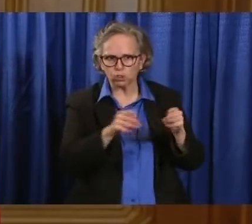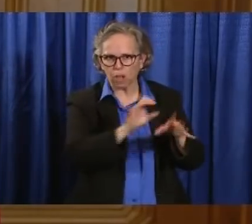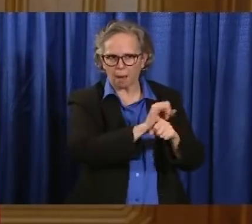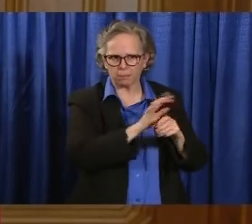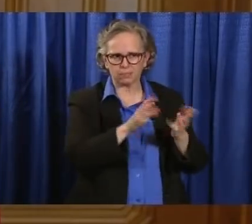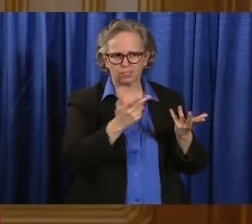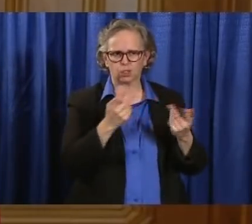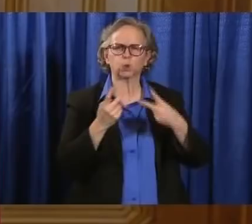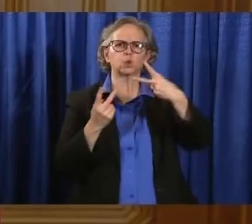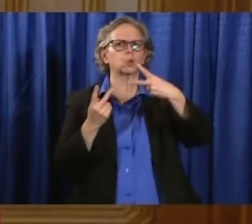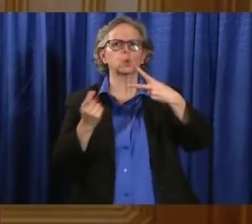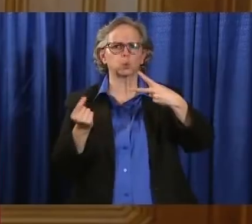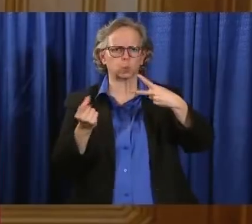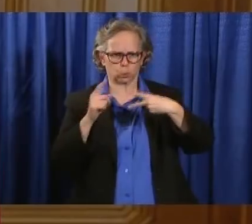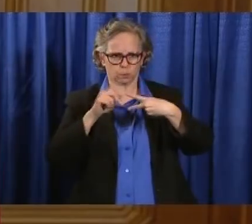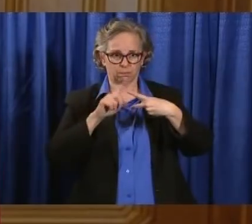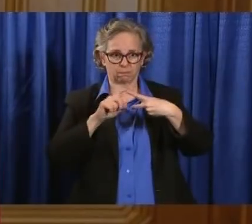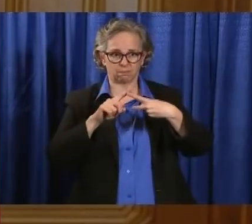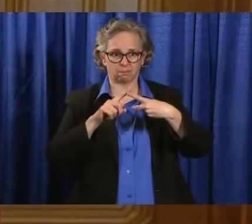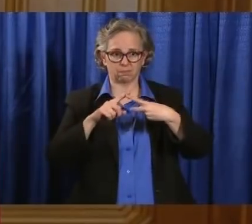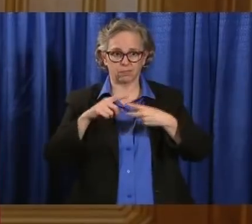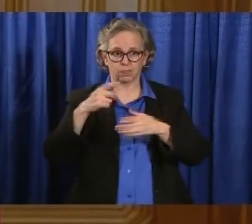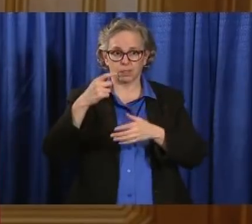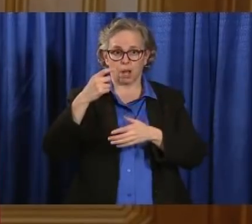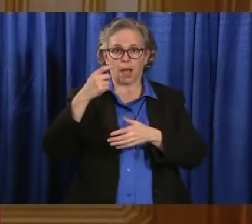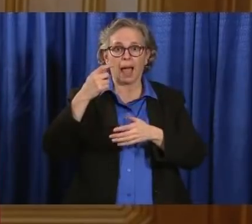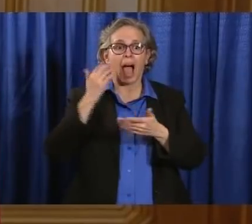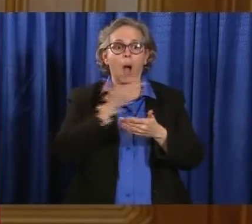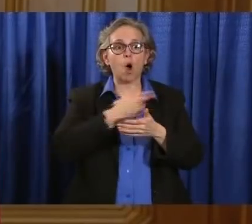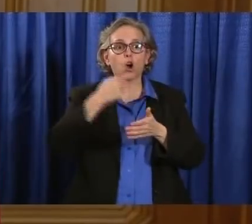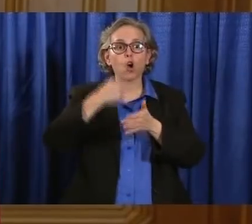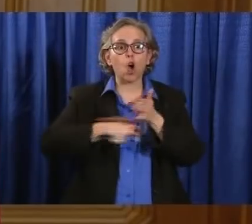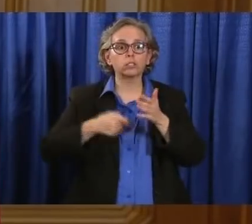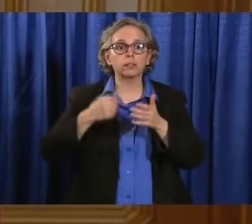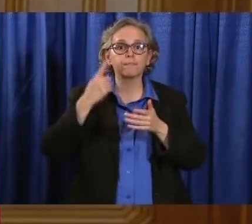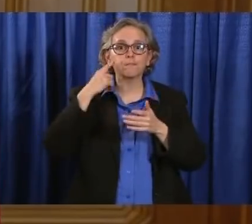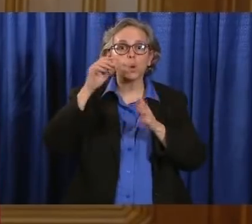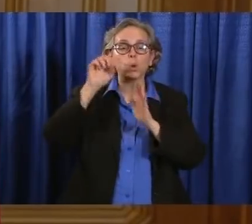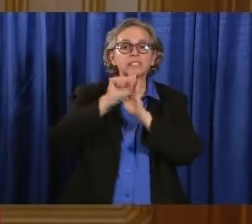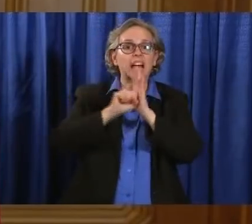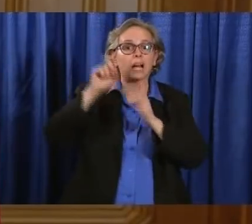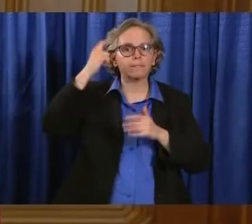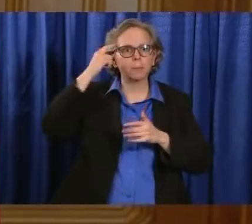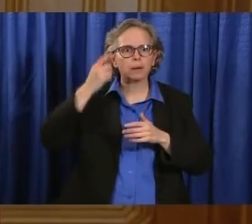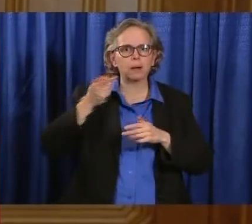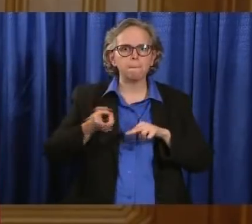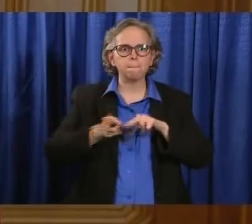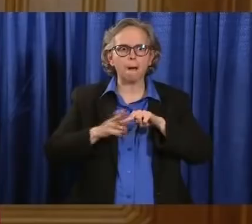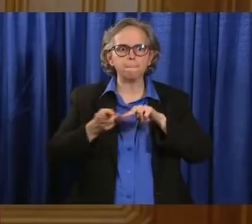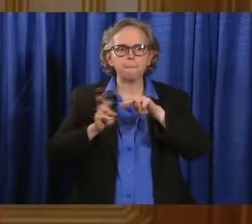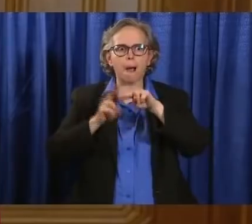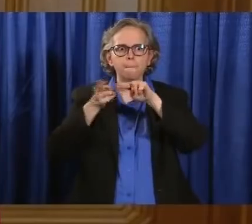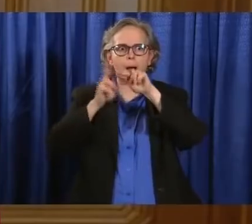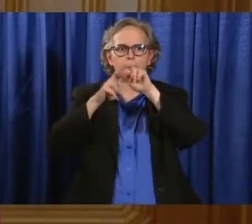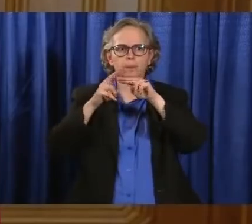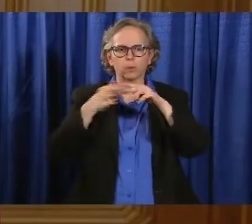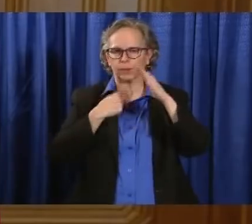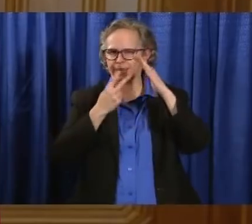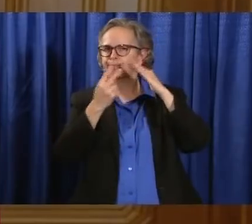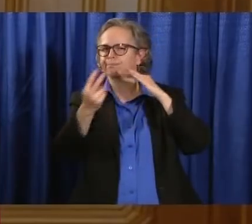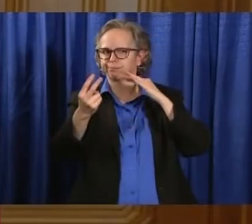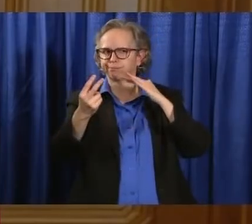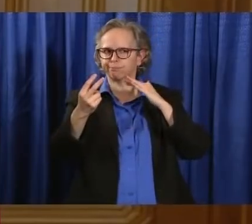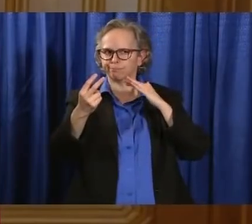happen. Costs go up for state government, and we would expect to see Medicaid costs and rolls go